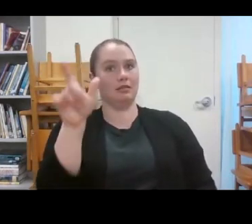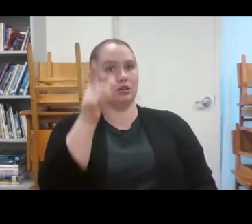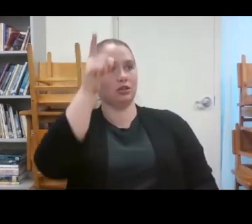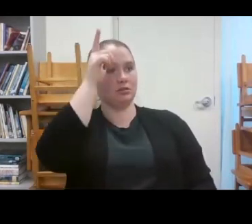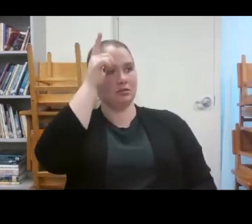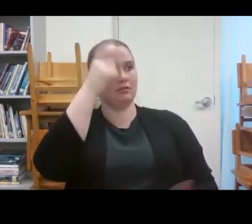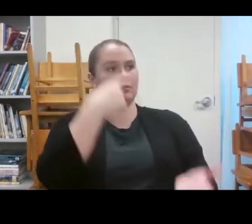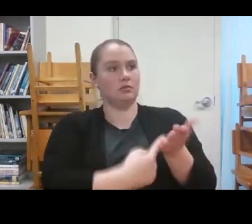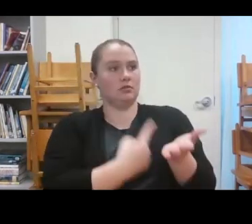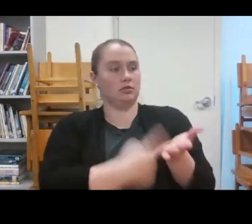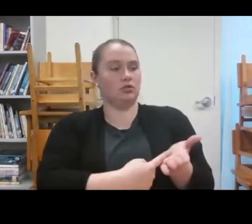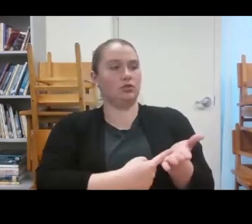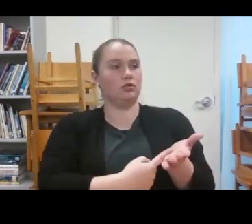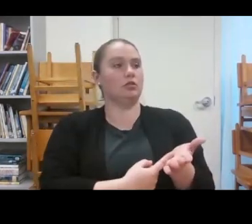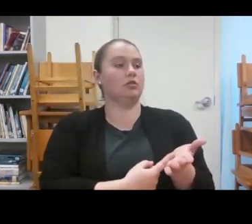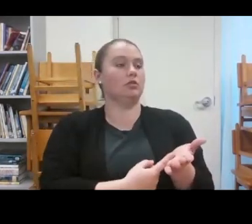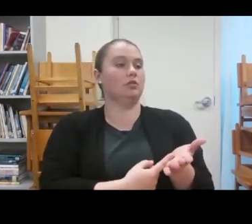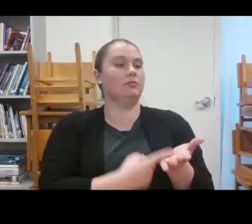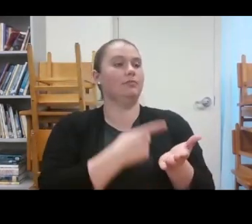new